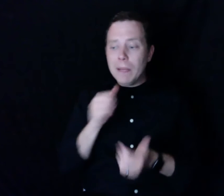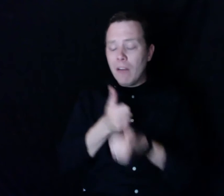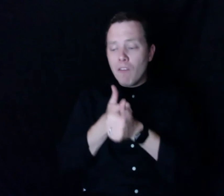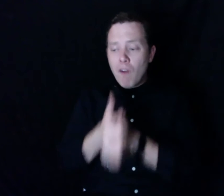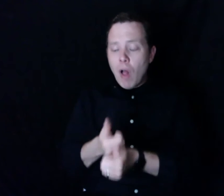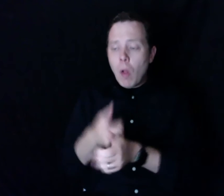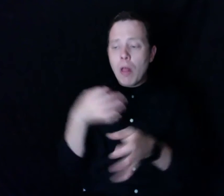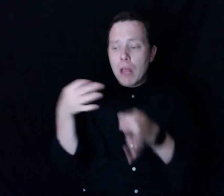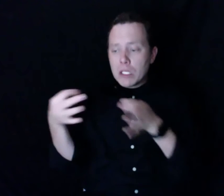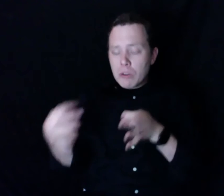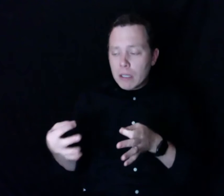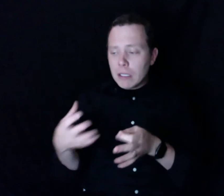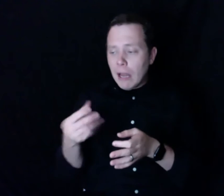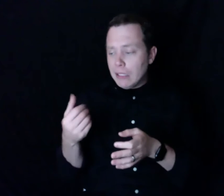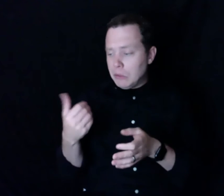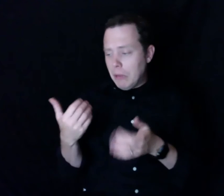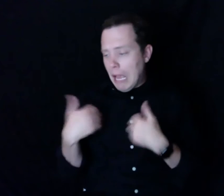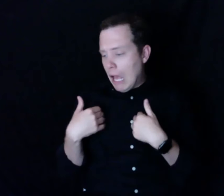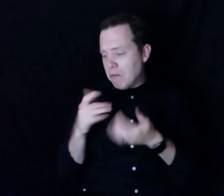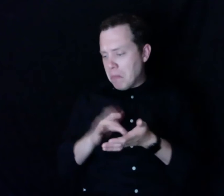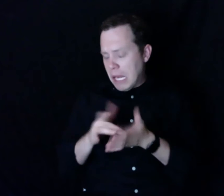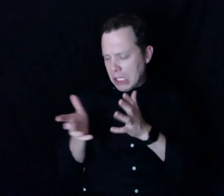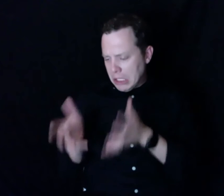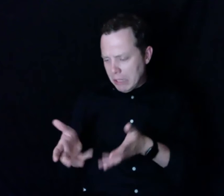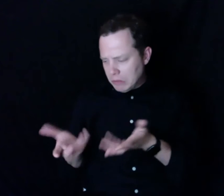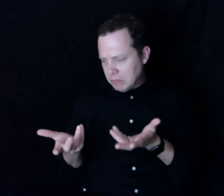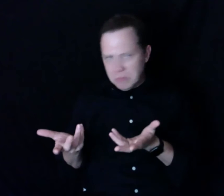have medications that they don't take.